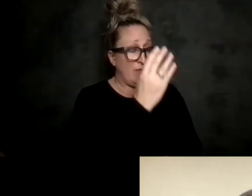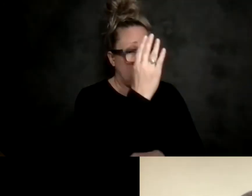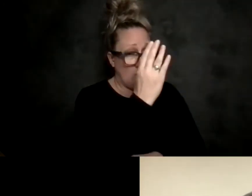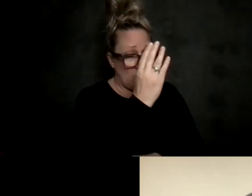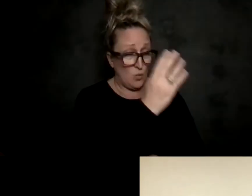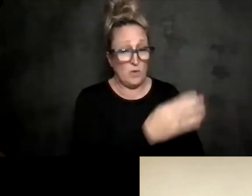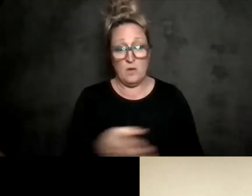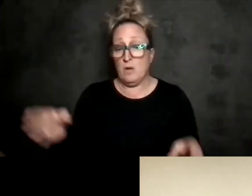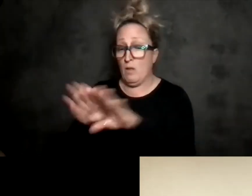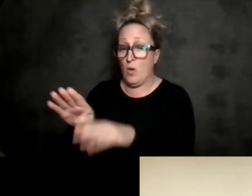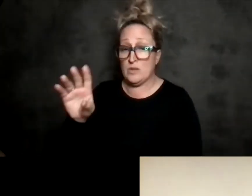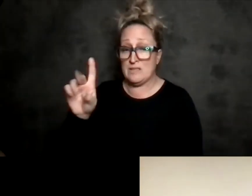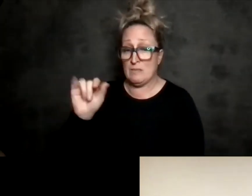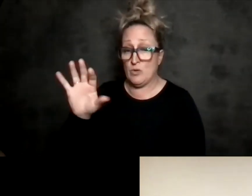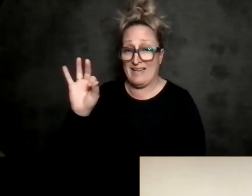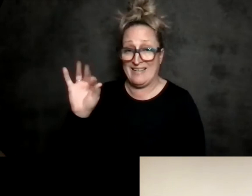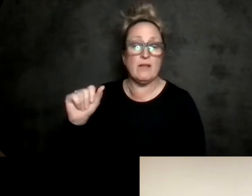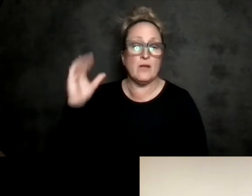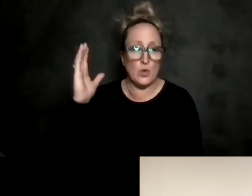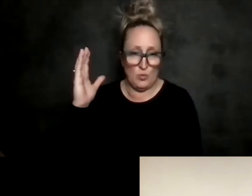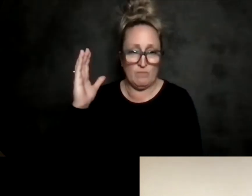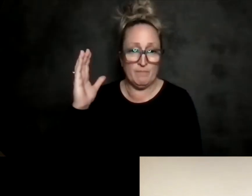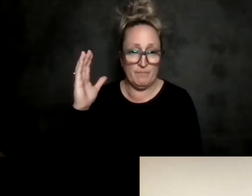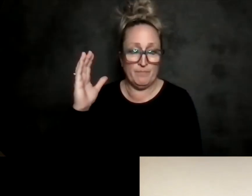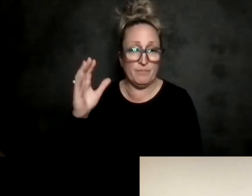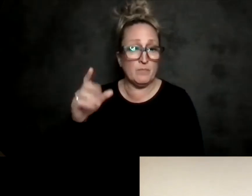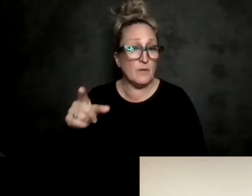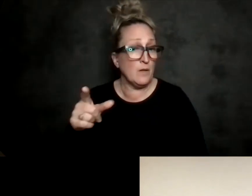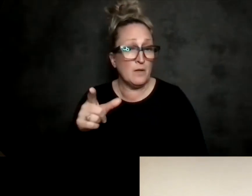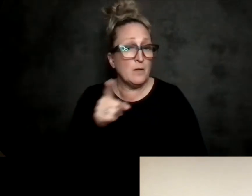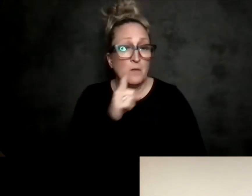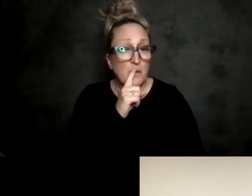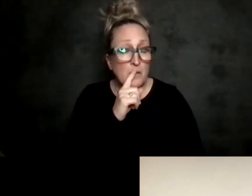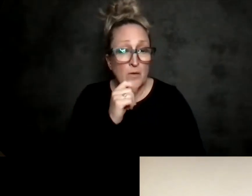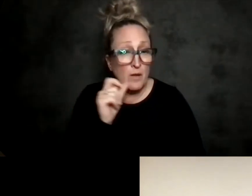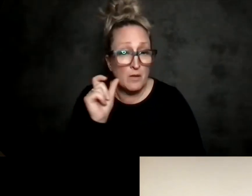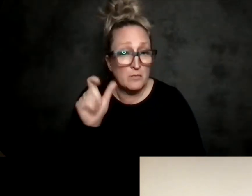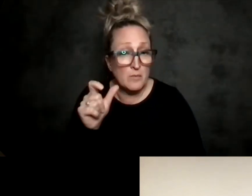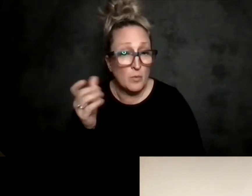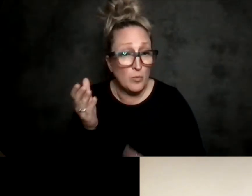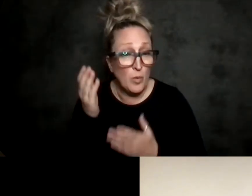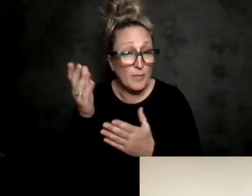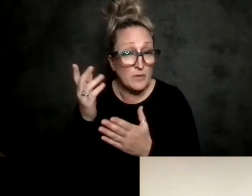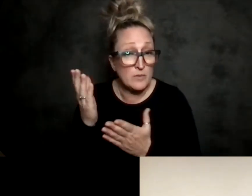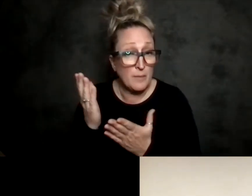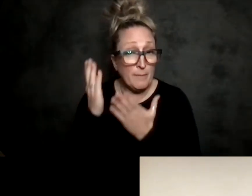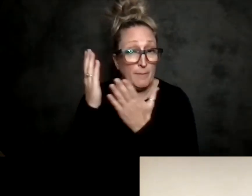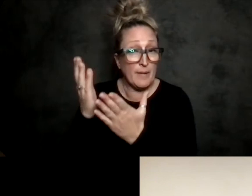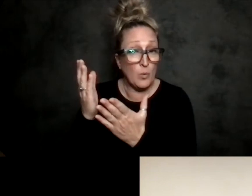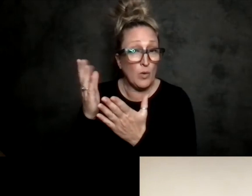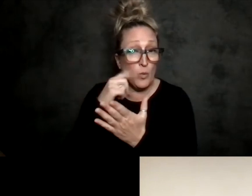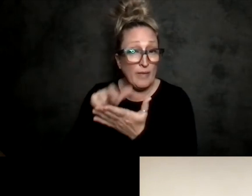closes December 19th at noon. Okay, but they weren't supposed to, they weren't prompted to submit one when